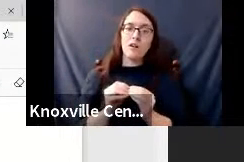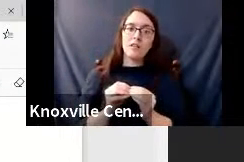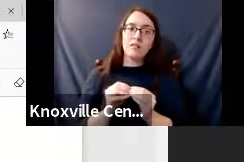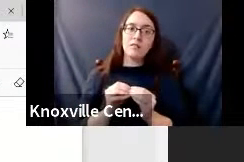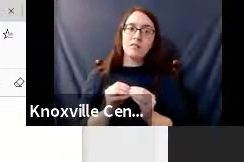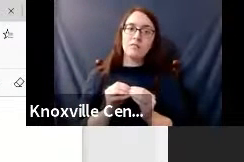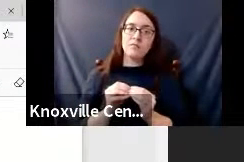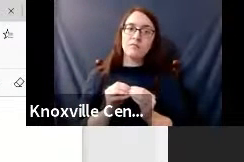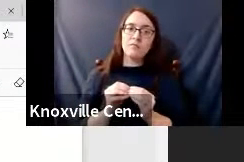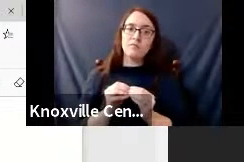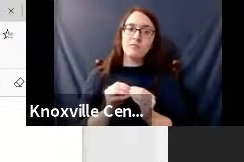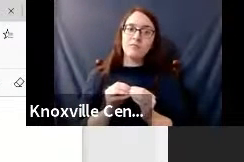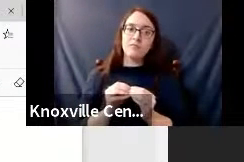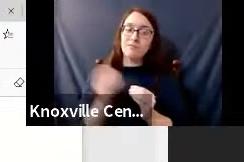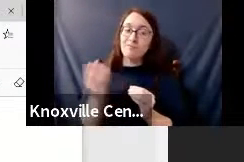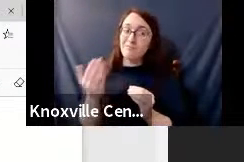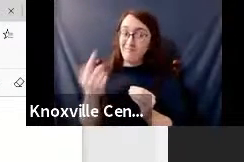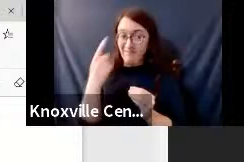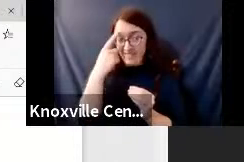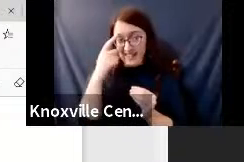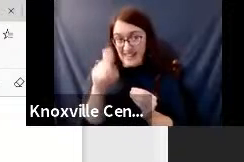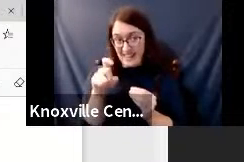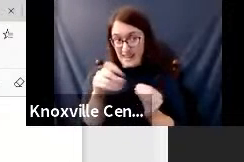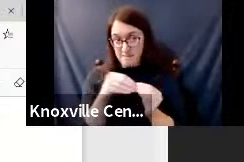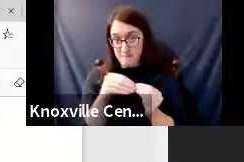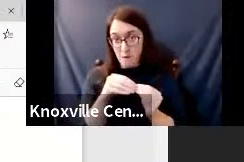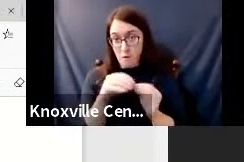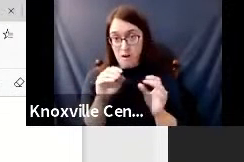just wondering out loud if it needs a little more work before we pass it,